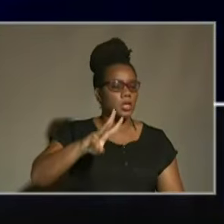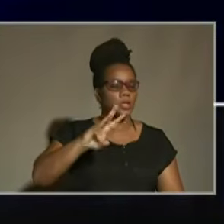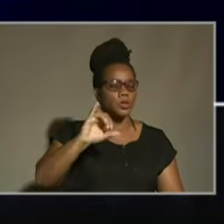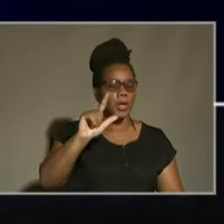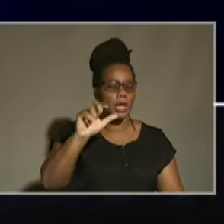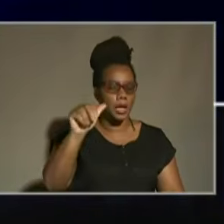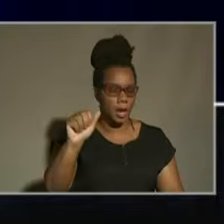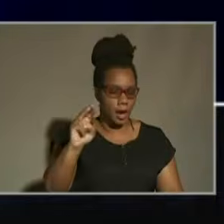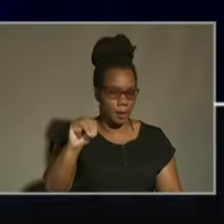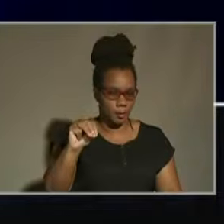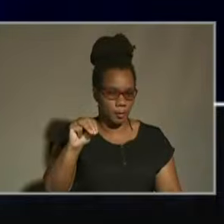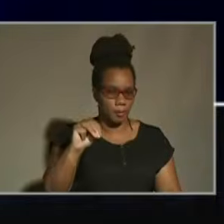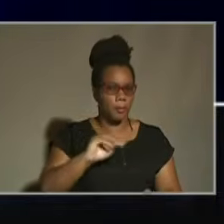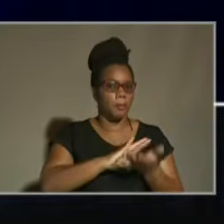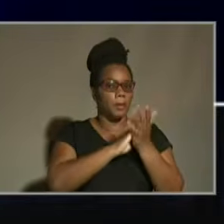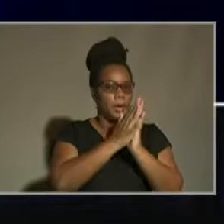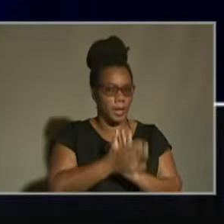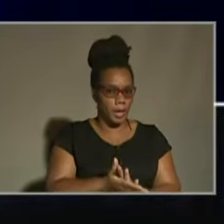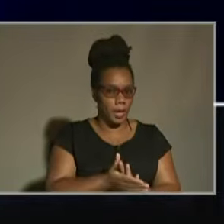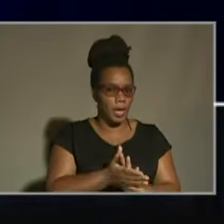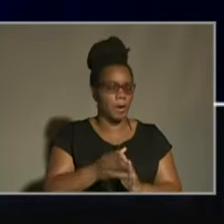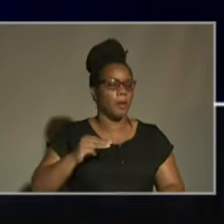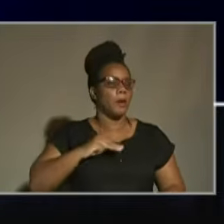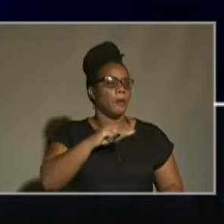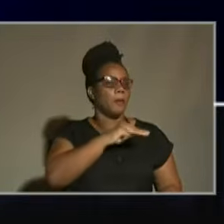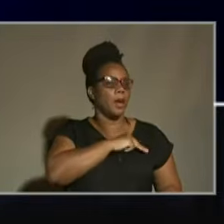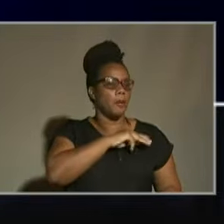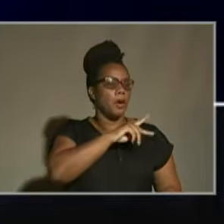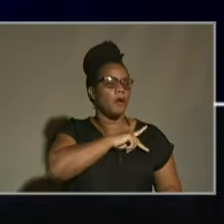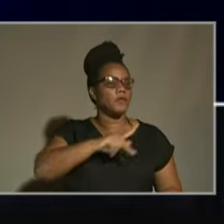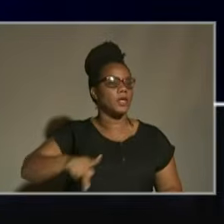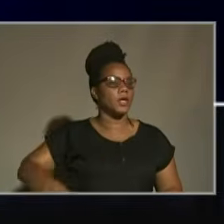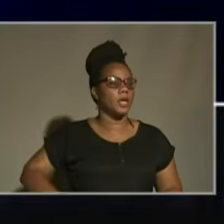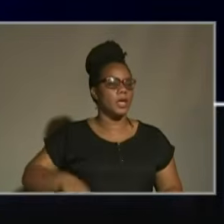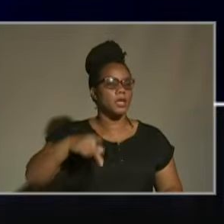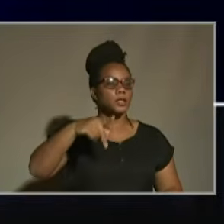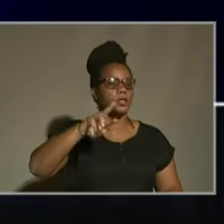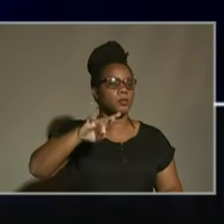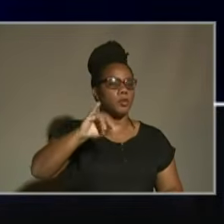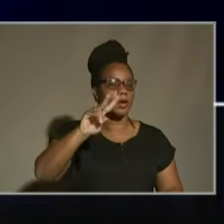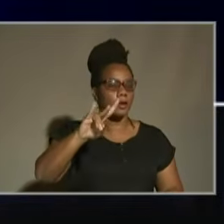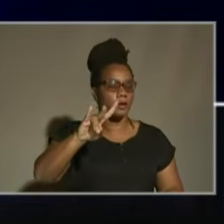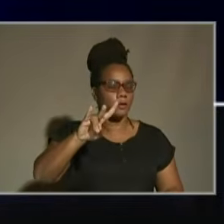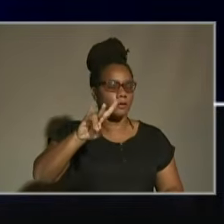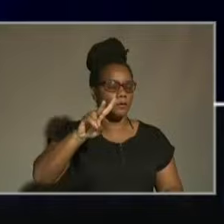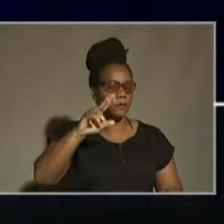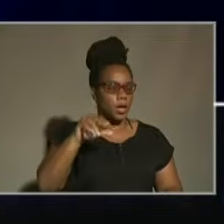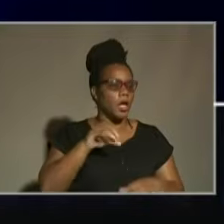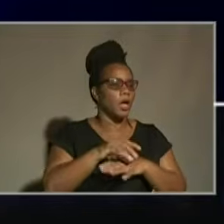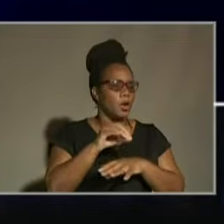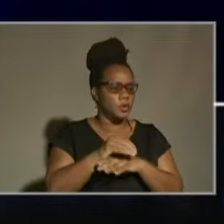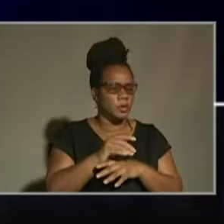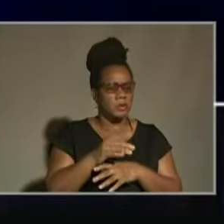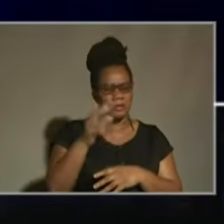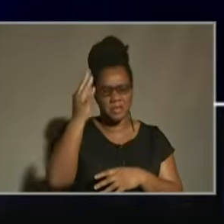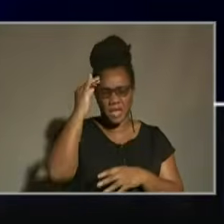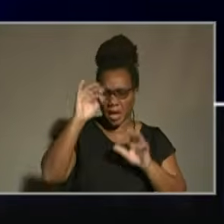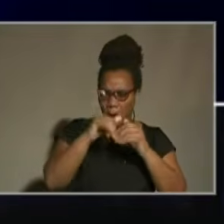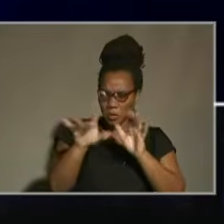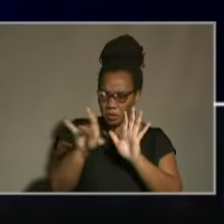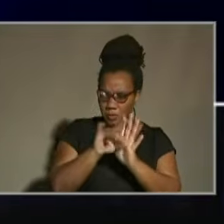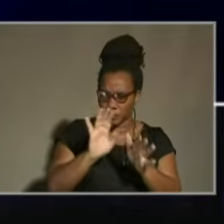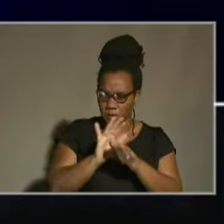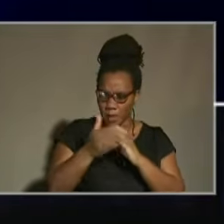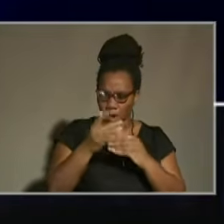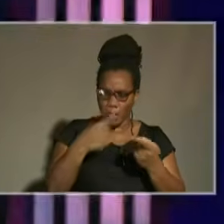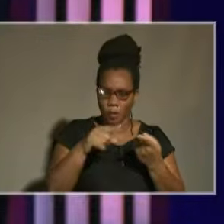member of the King's Privy Council. So one has to wonder how he was choosing Jamaica when he did that. Anyway, to